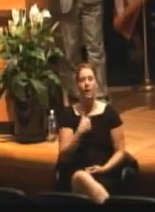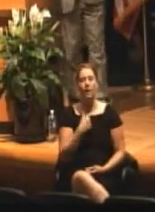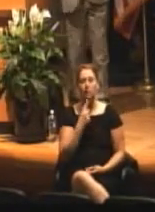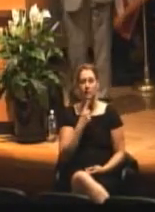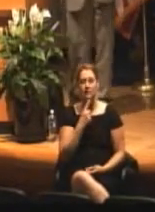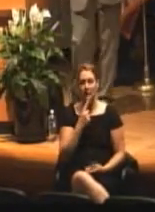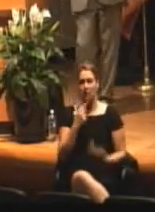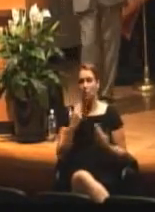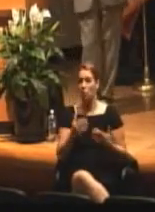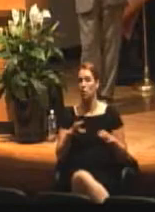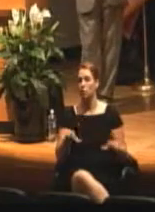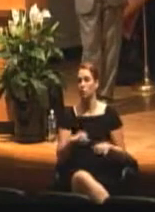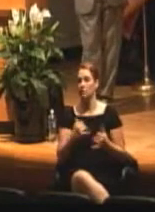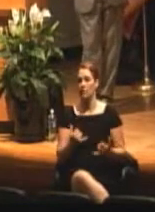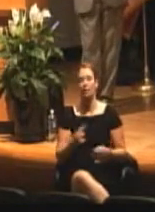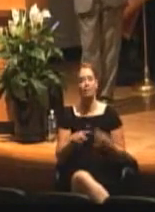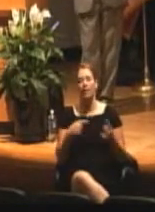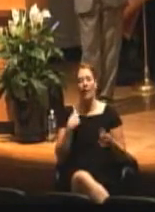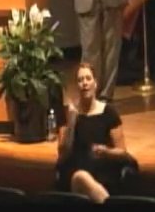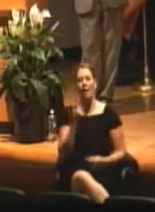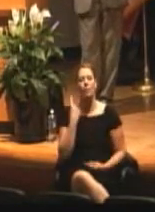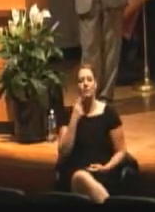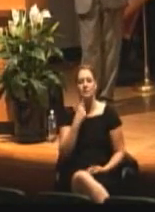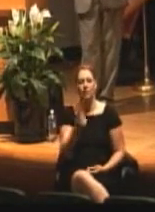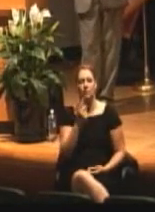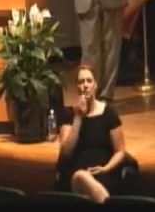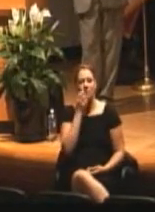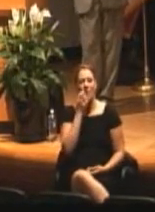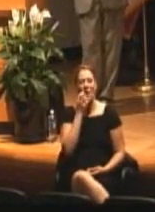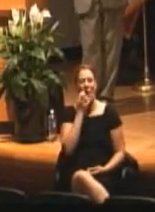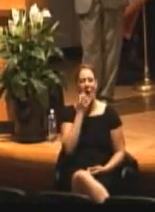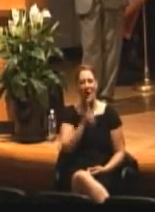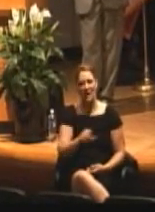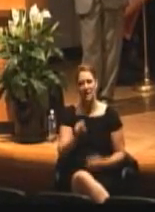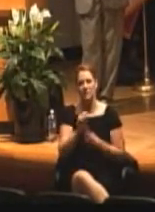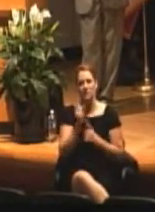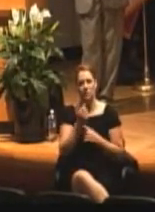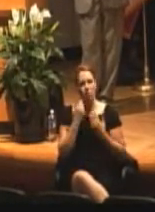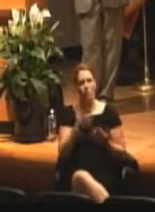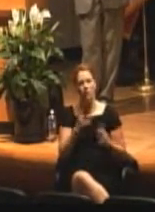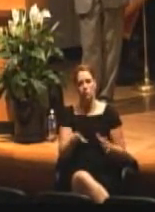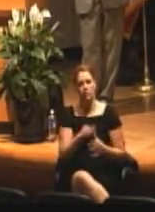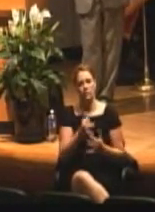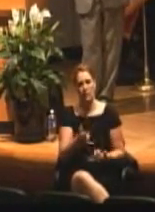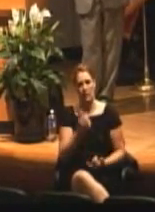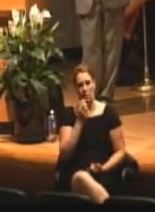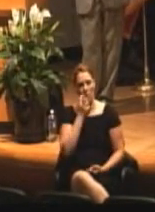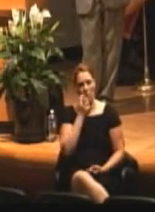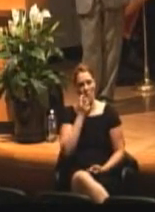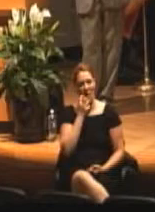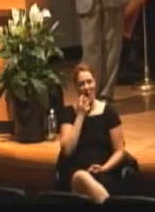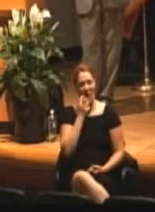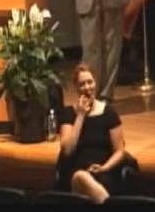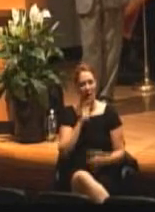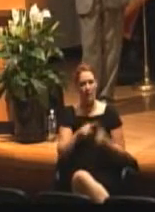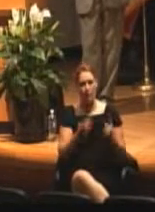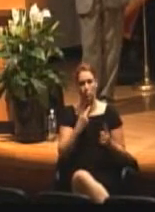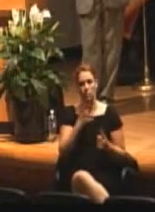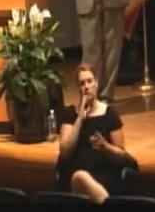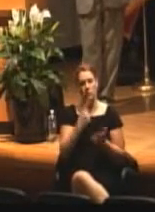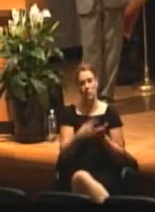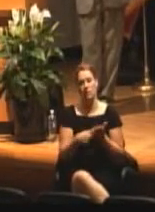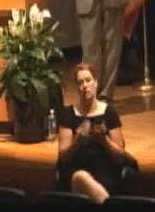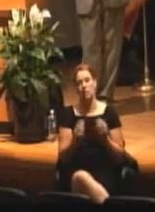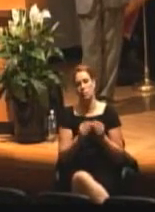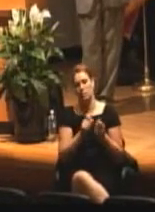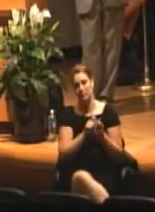but I always tell people to do it now. Whatever scenario is, the sooner you do it, the better you know where everything is. But we would talk about that in more detail because we